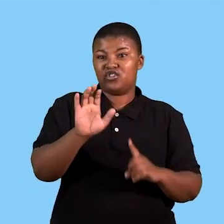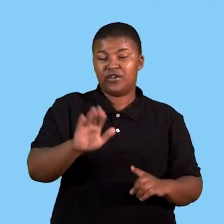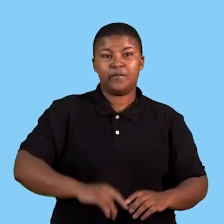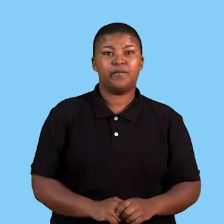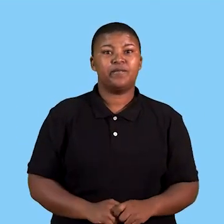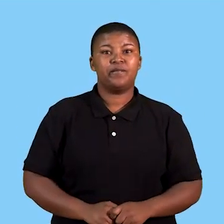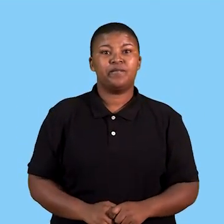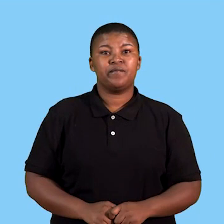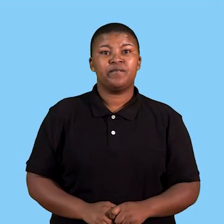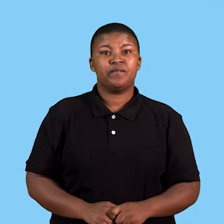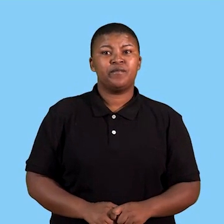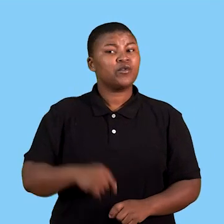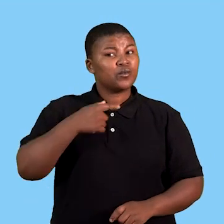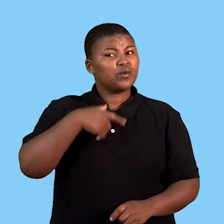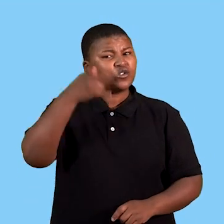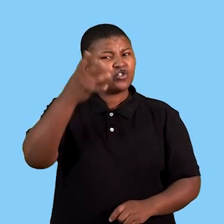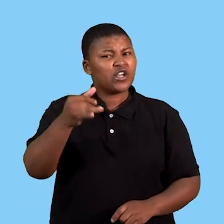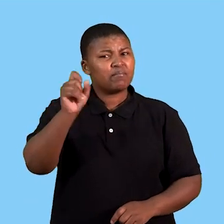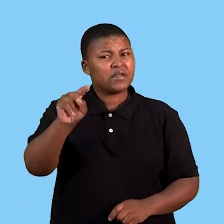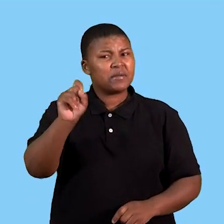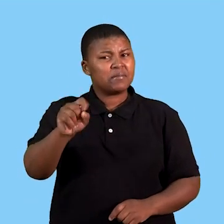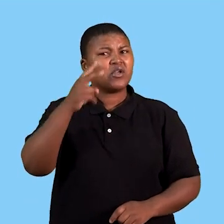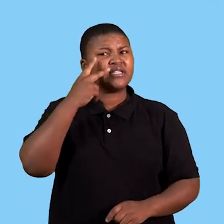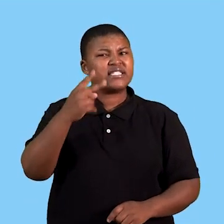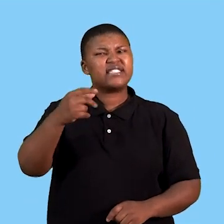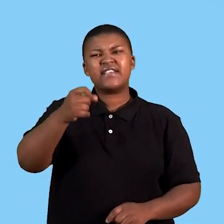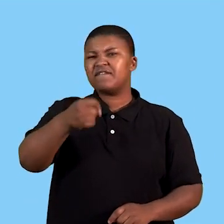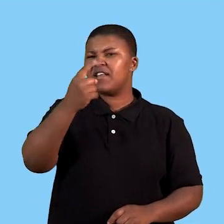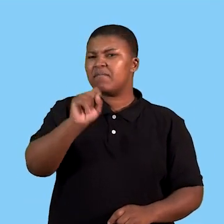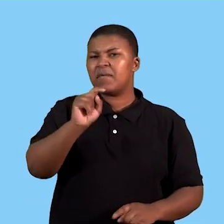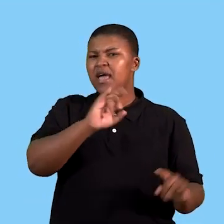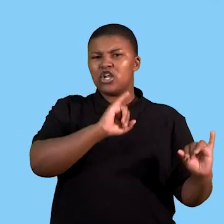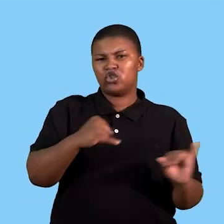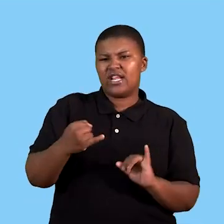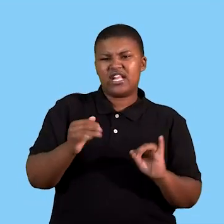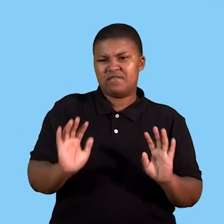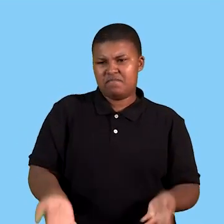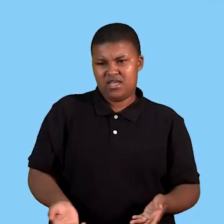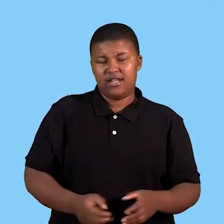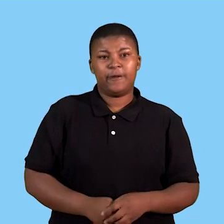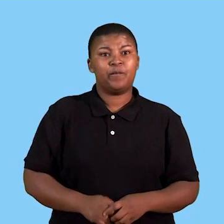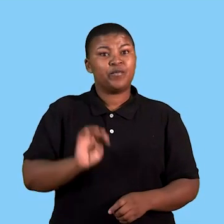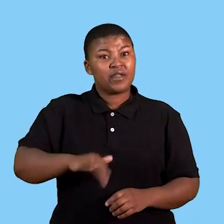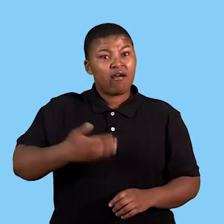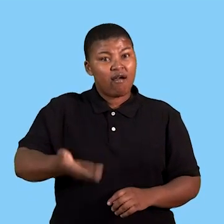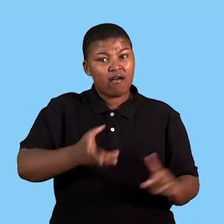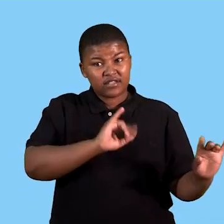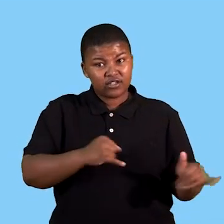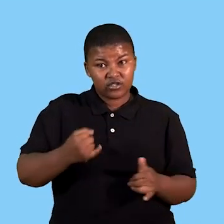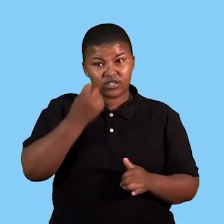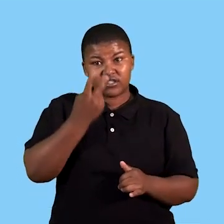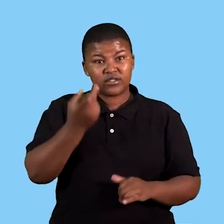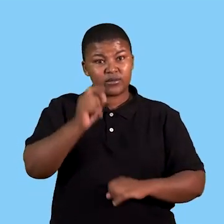we look at the scenario, we see that the first part is only an introduction. Then from here